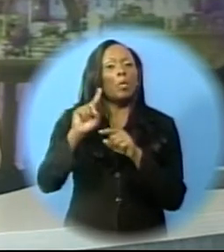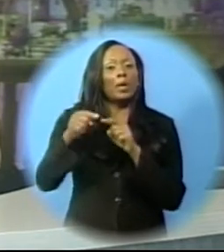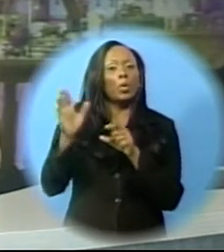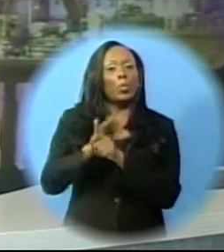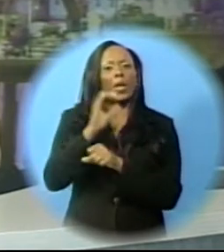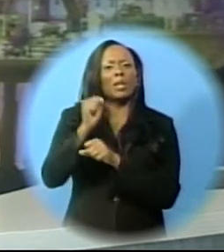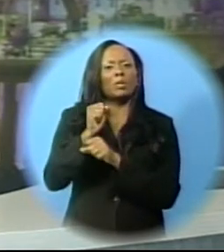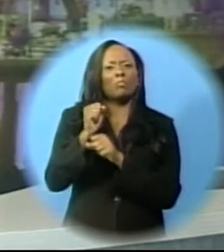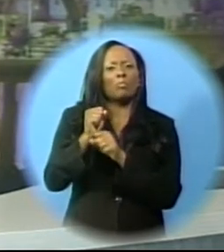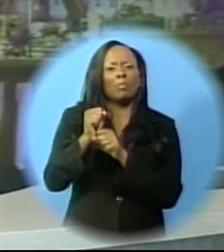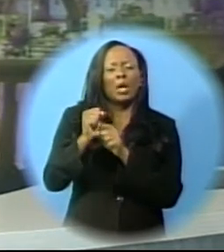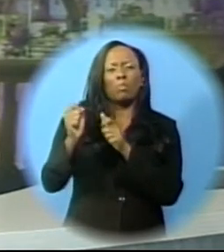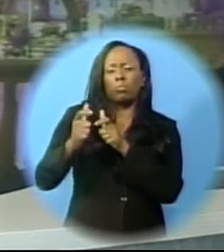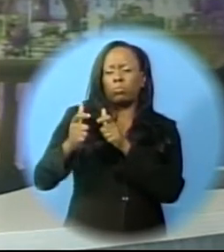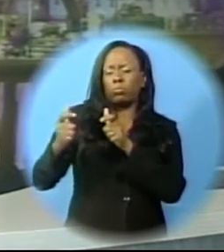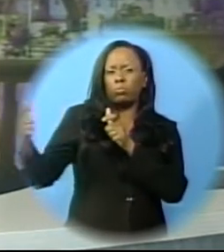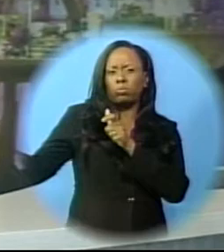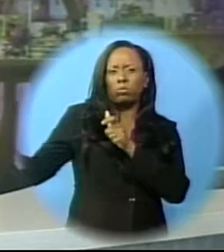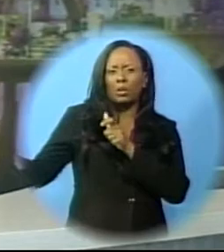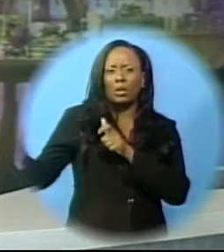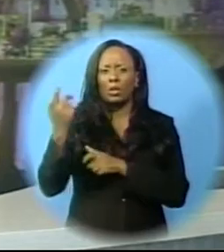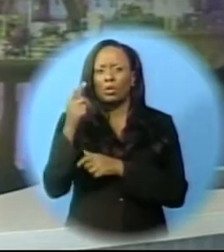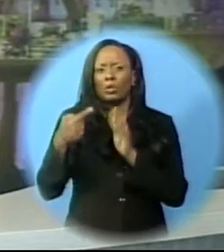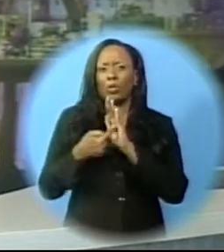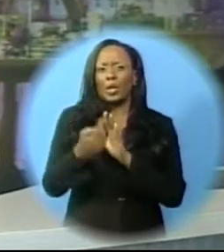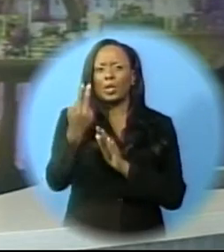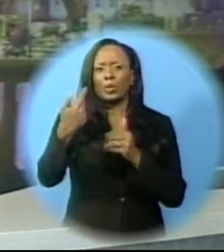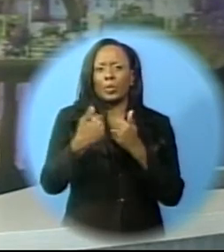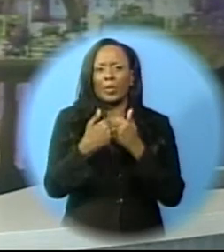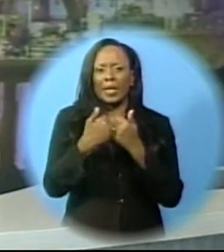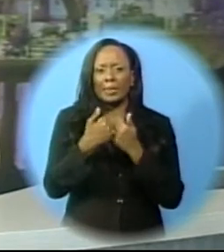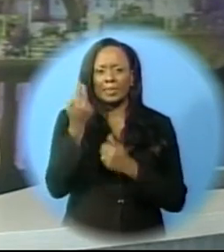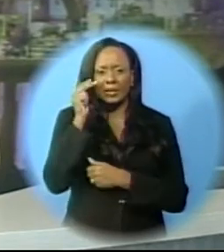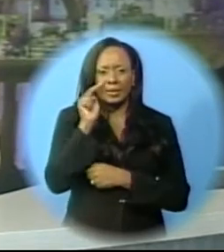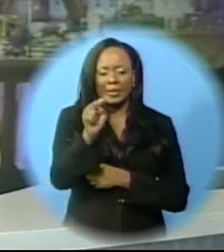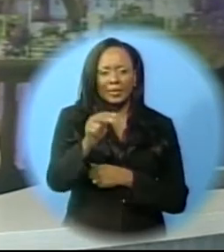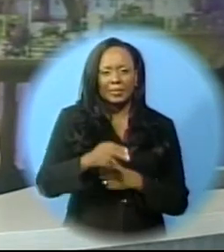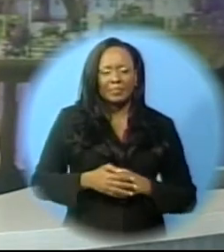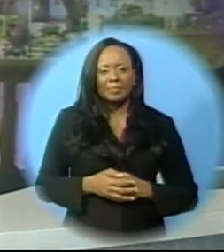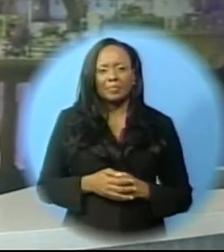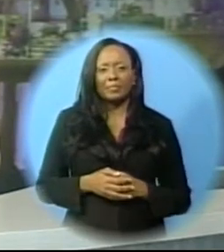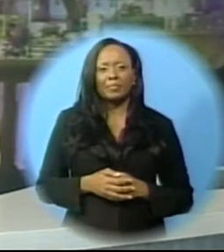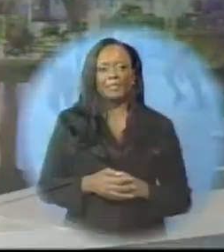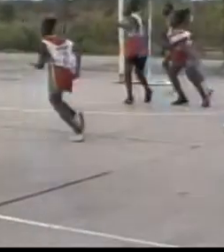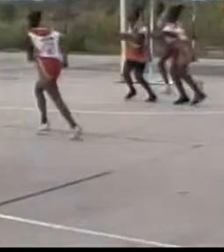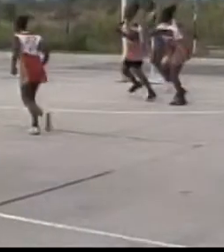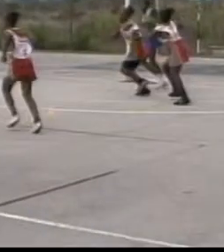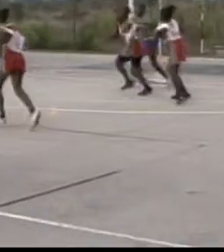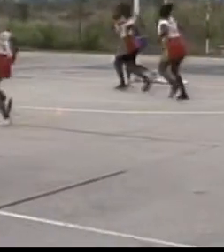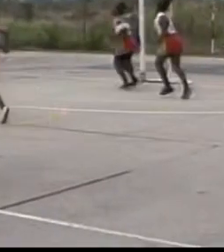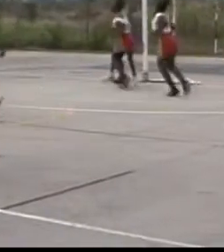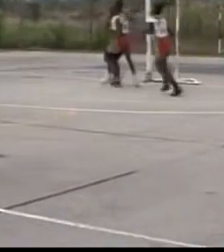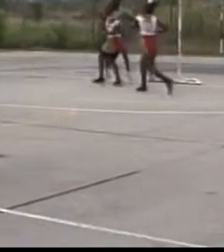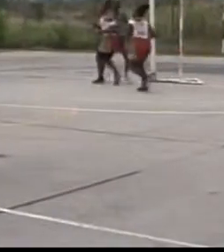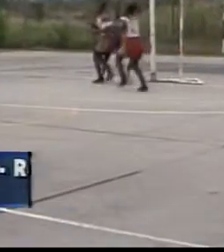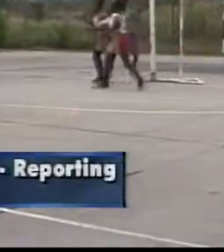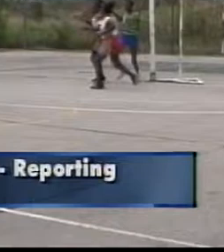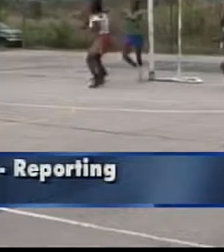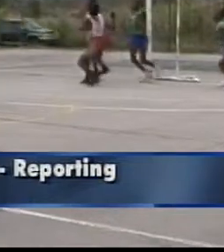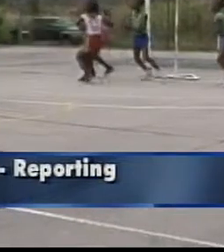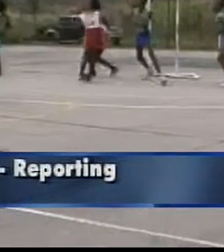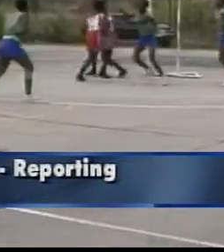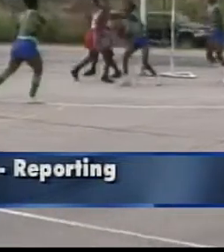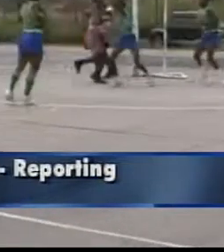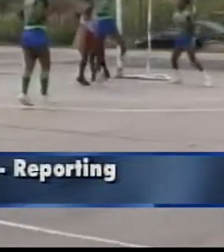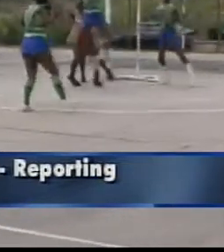With a look at two of the latest games played at Bridgefield today is CBC's Anne-Marie Burke. Good Shepherd and Welch is playing in this one.